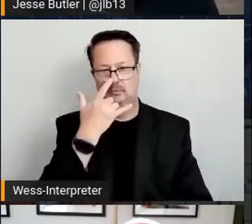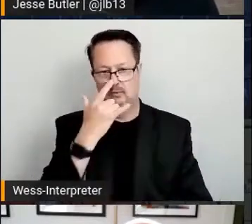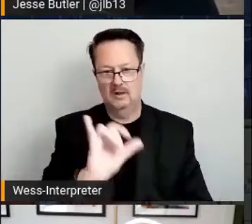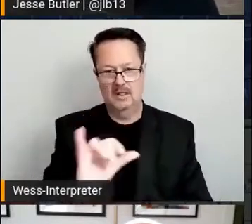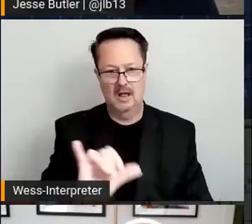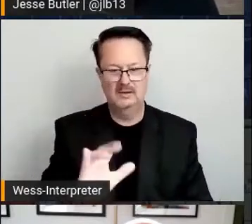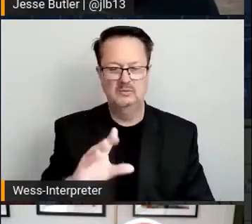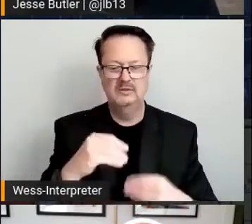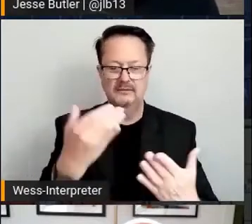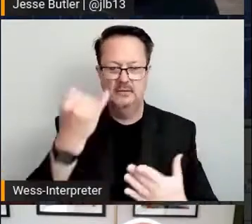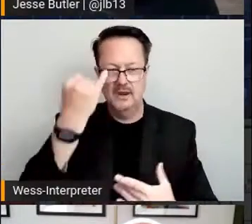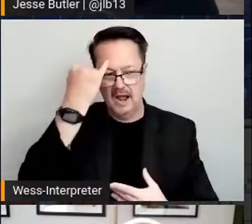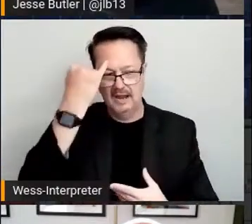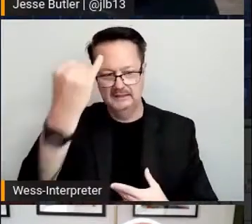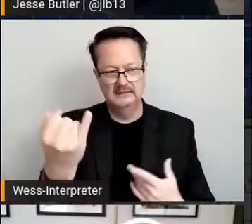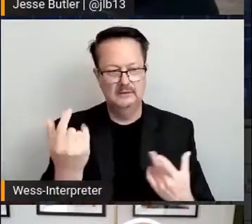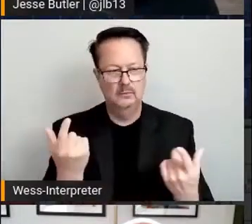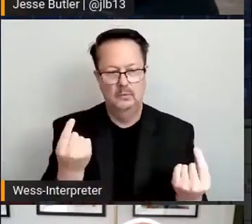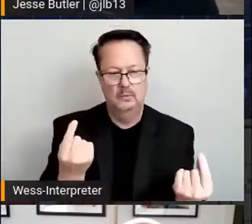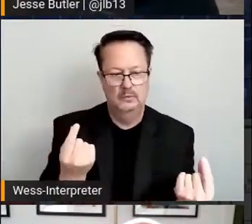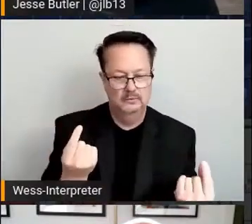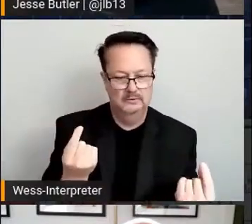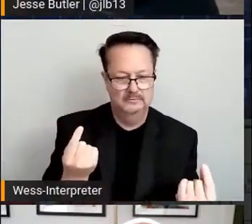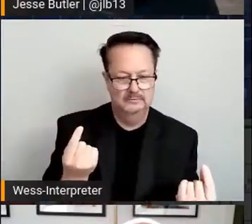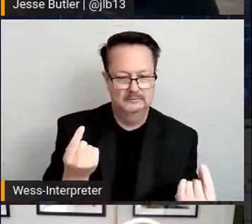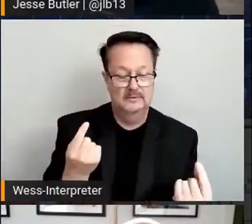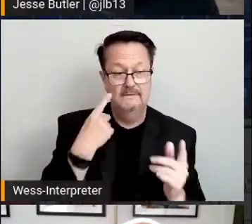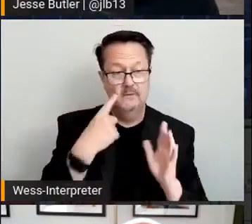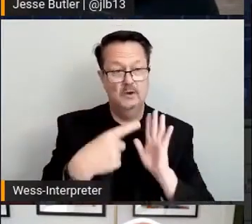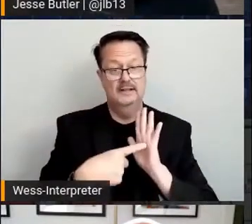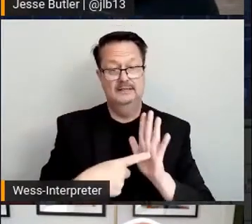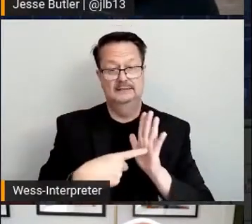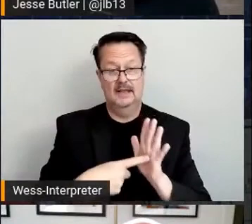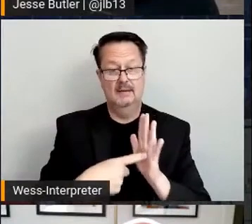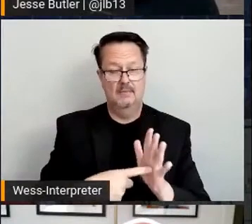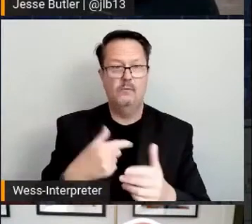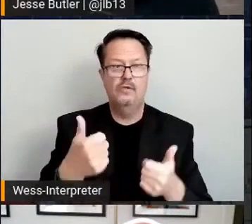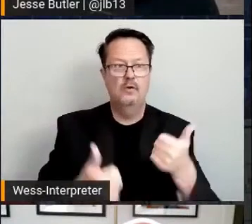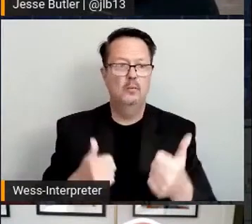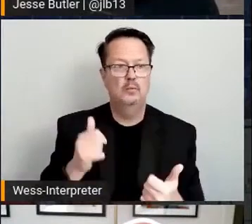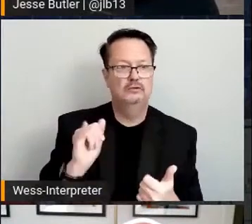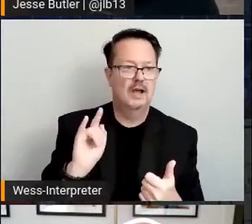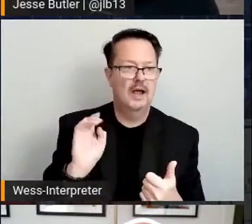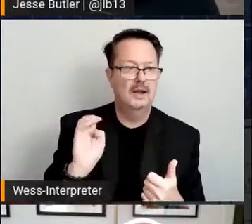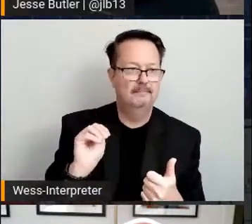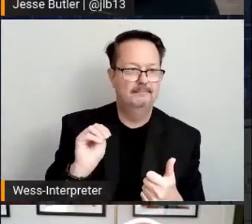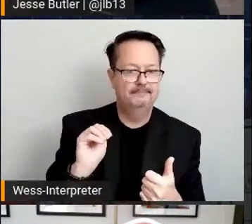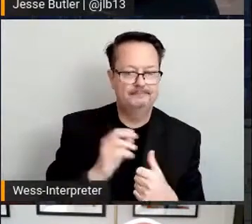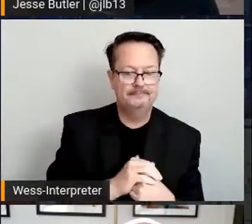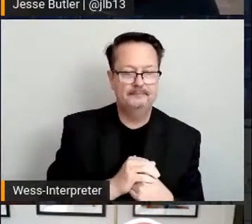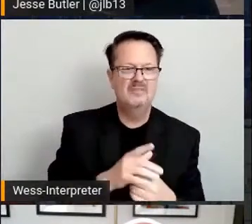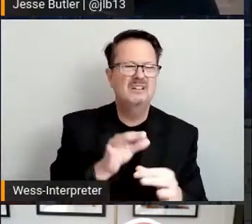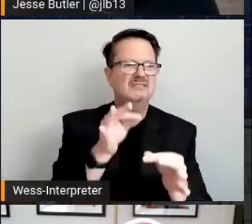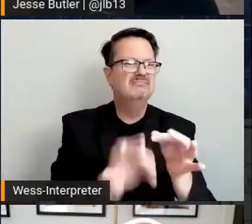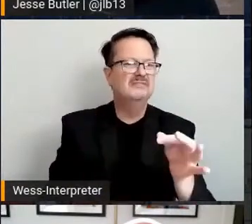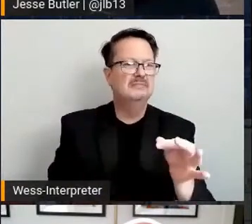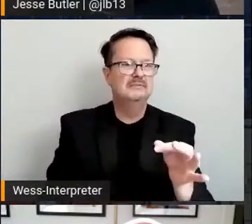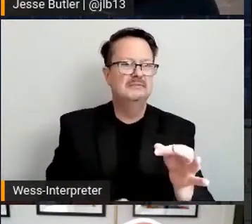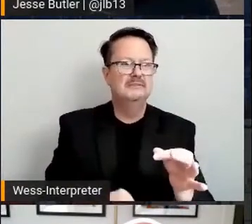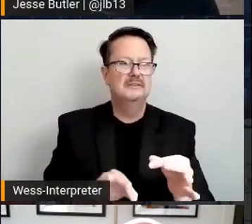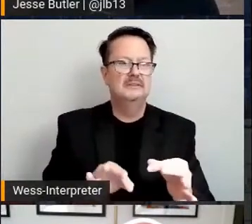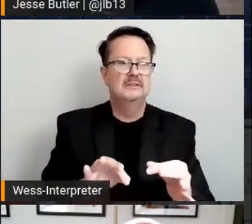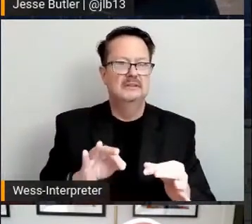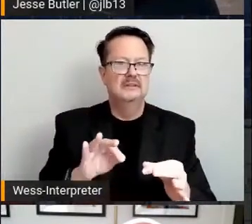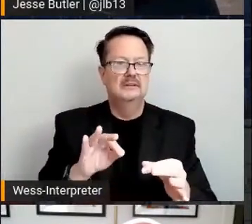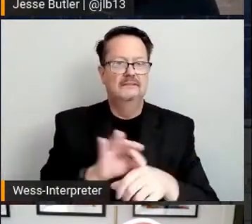idea of what we are doing here. So for example, put item .p. It's a simple Python function